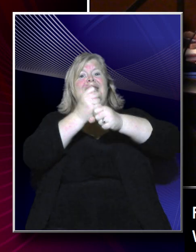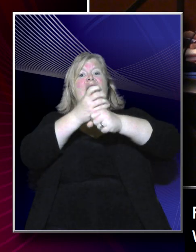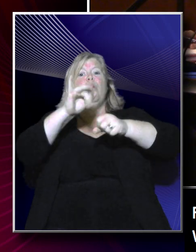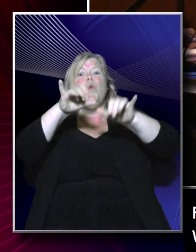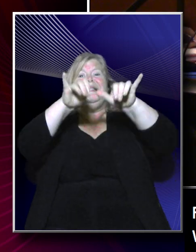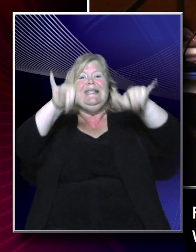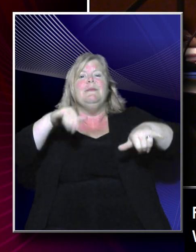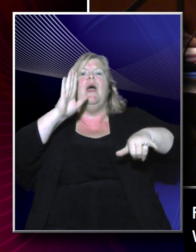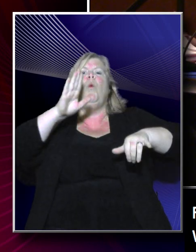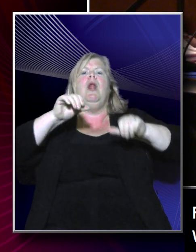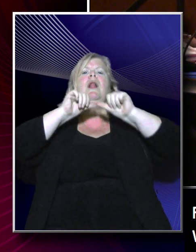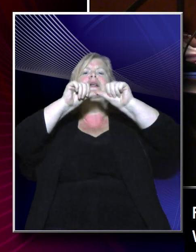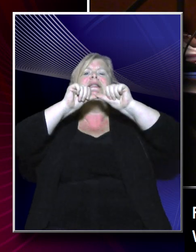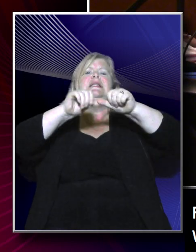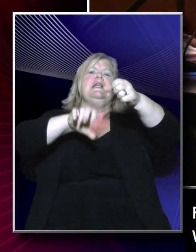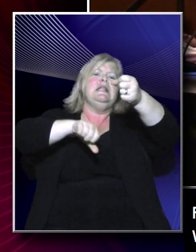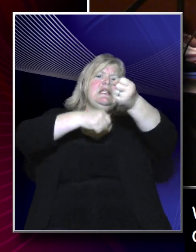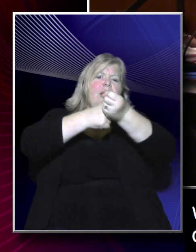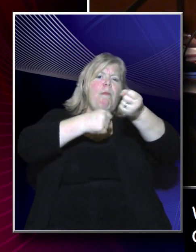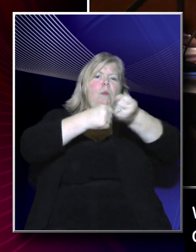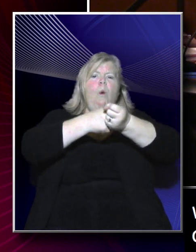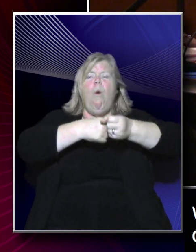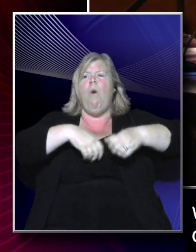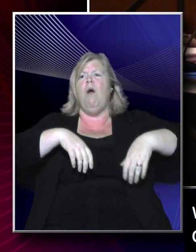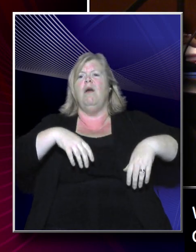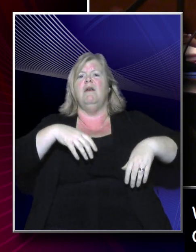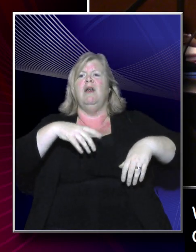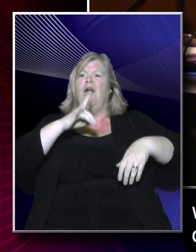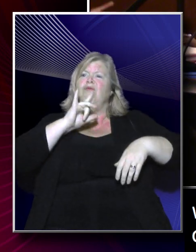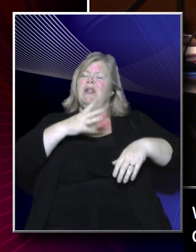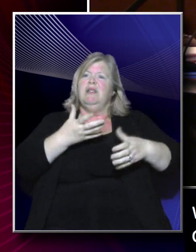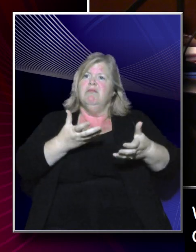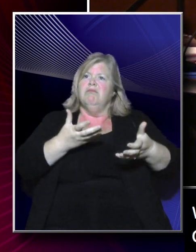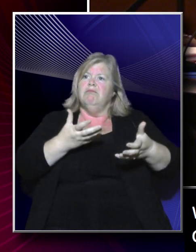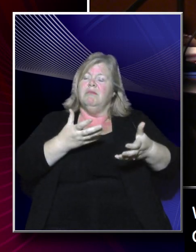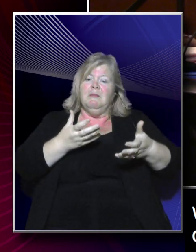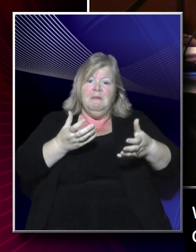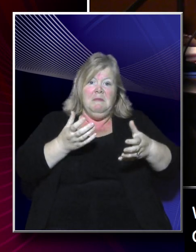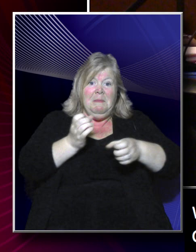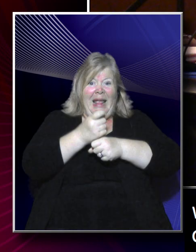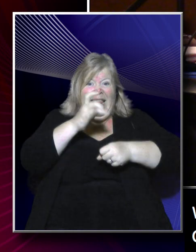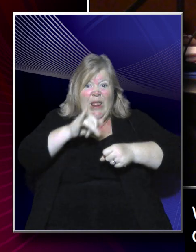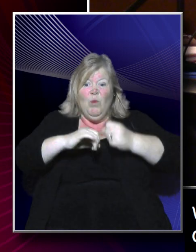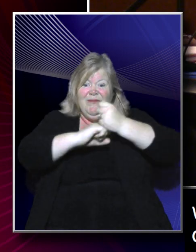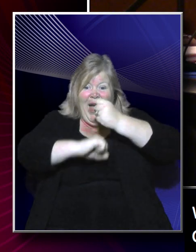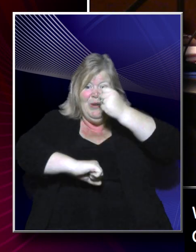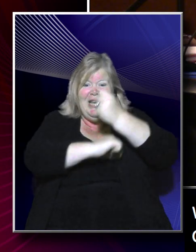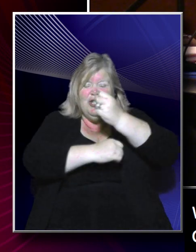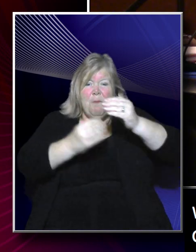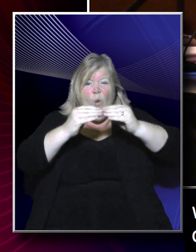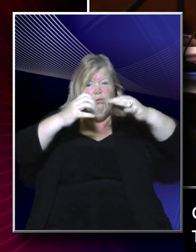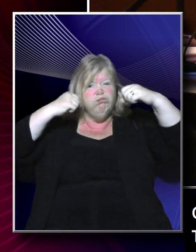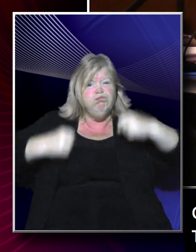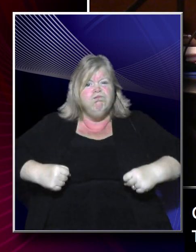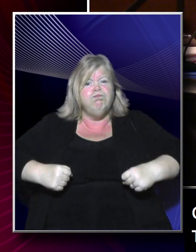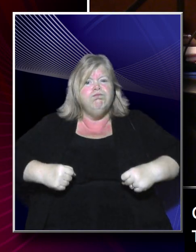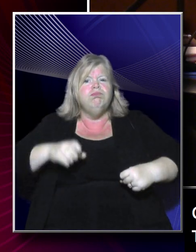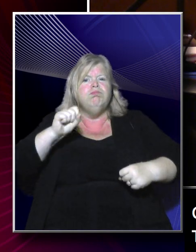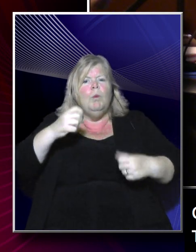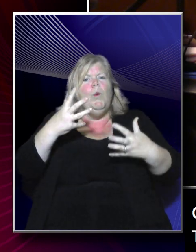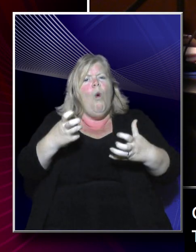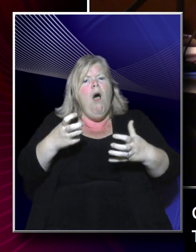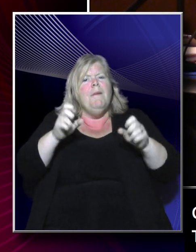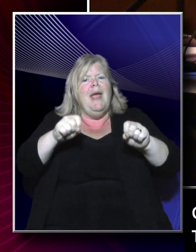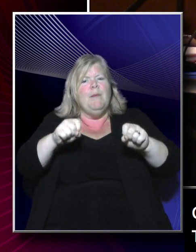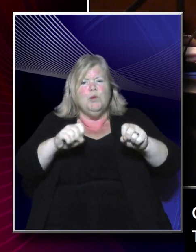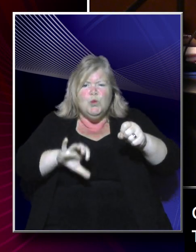consistently supports and strengthens the systems and the foundations that we need that will support